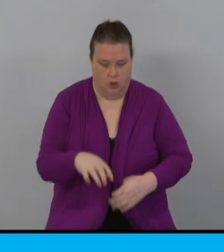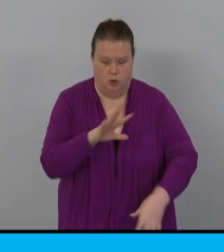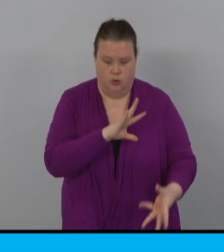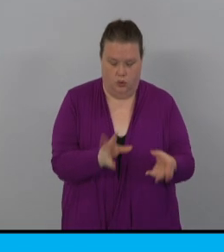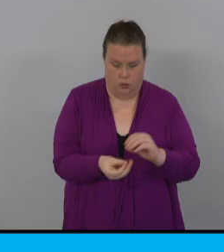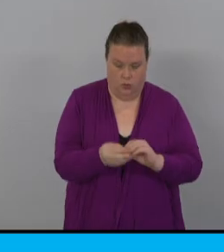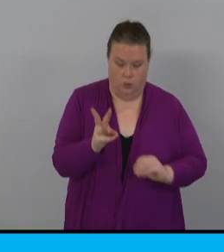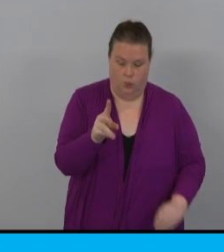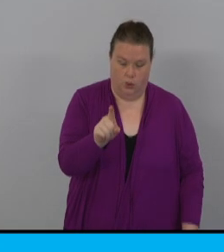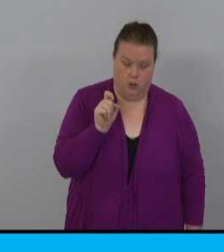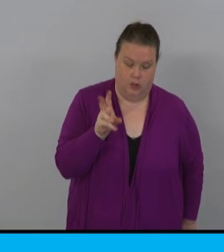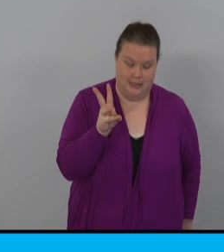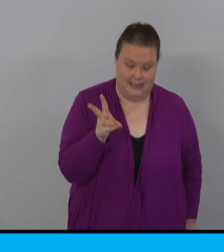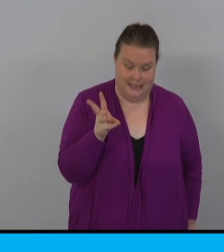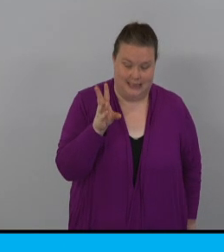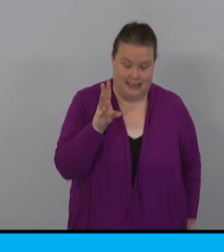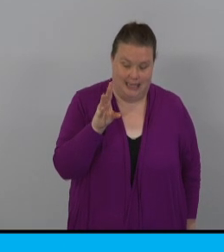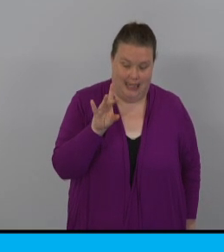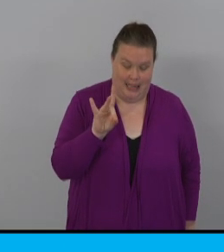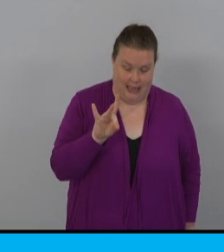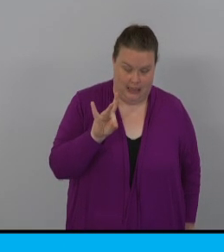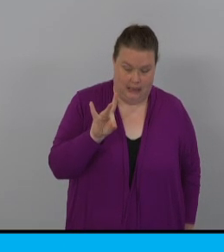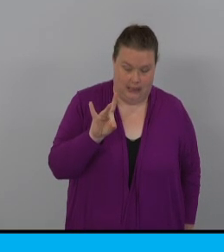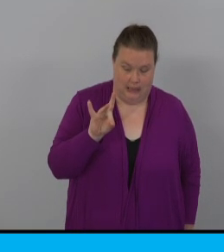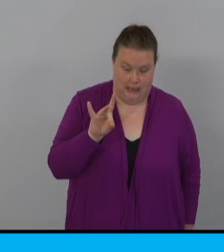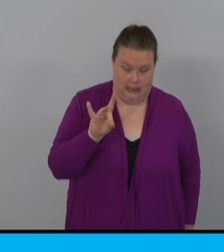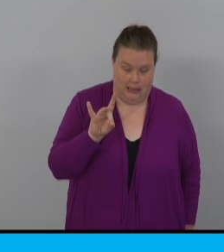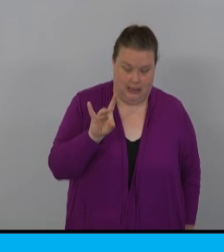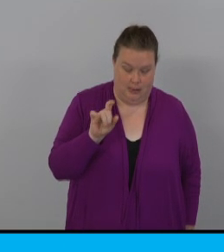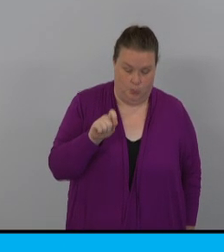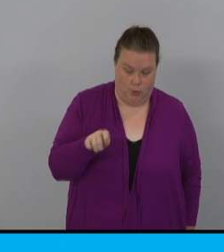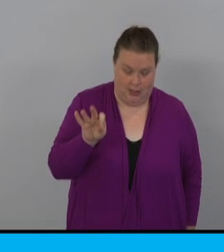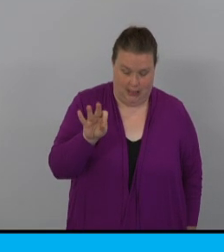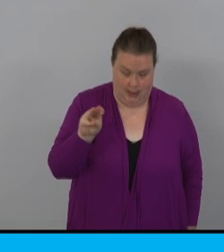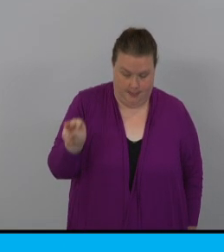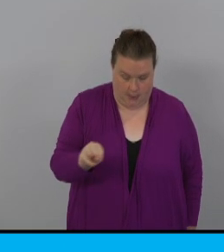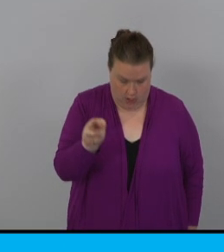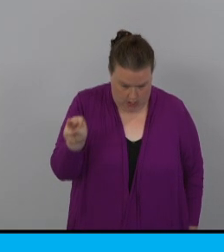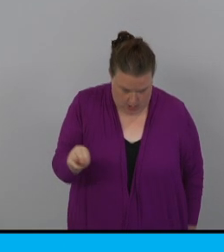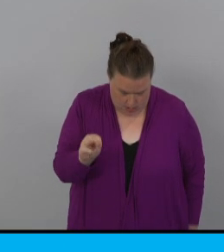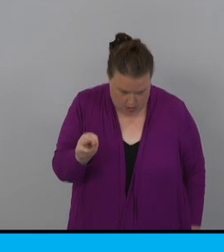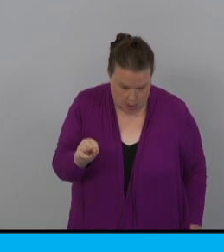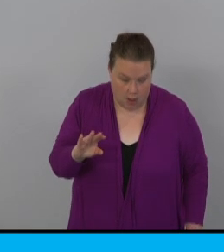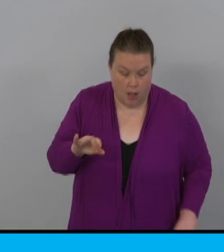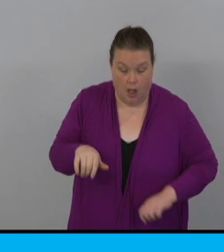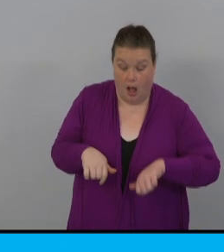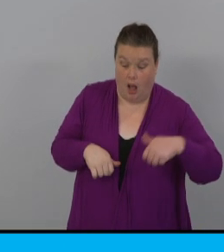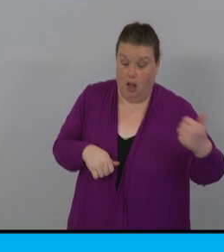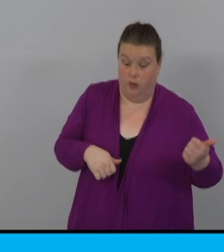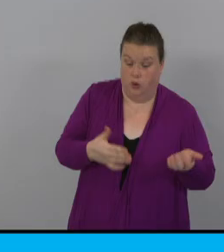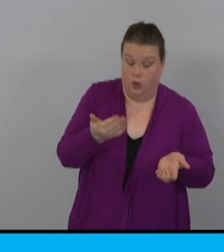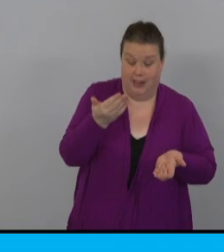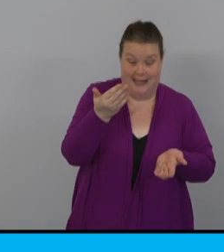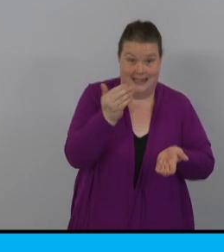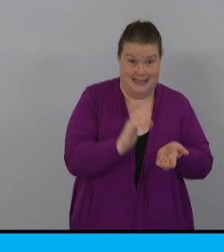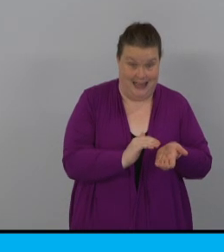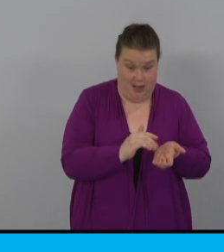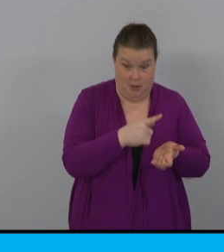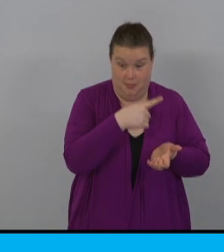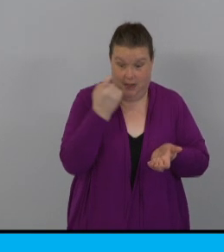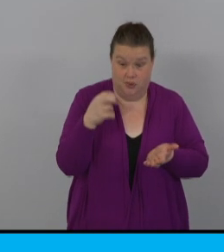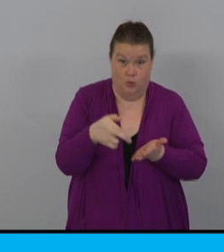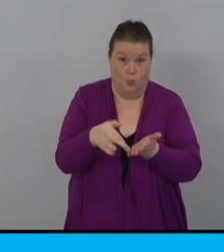million. Other sources and uses, that is actually down because our enrollments in Guama and